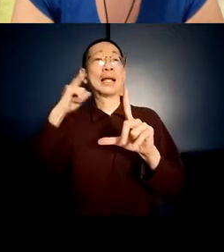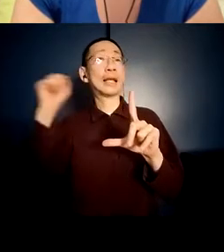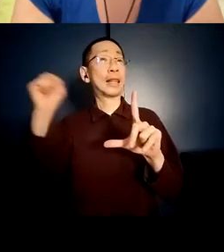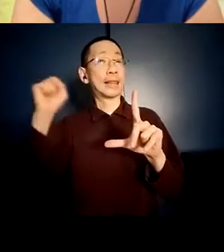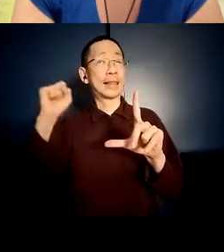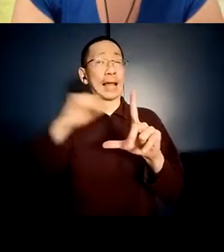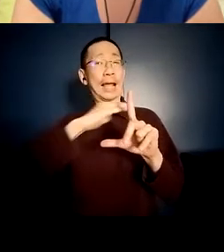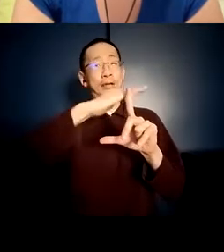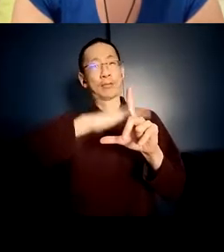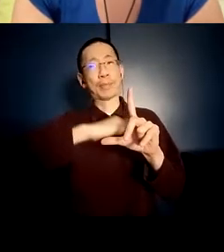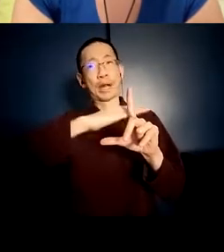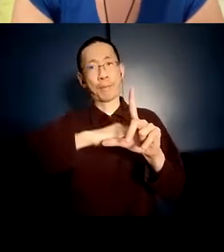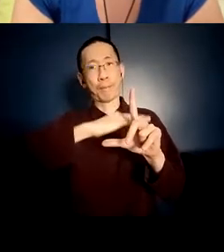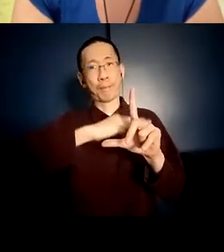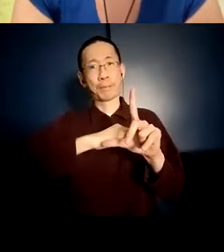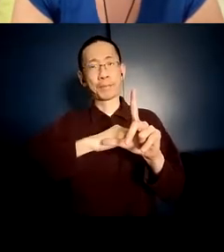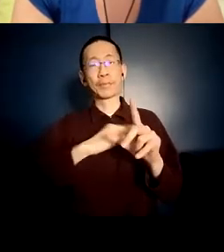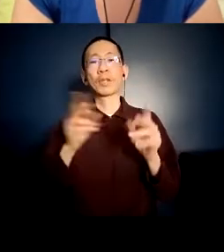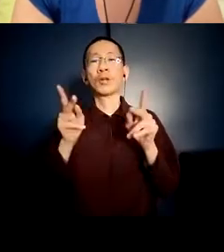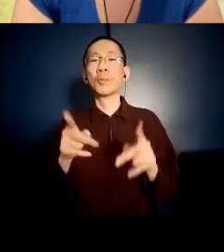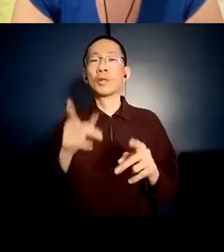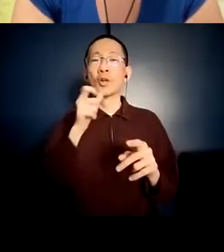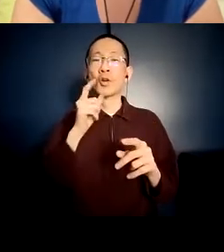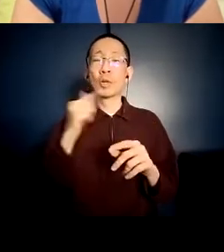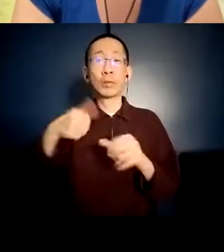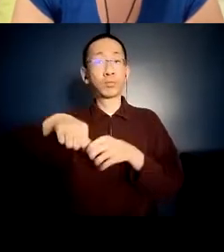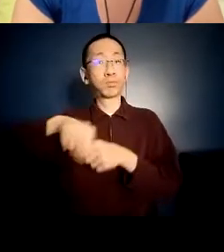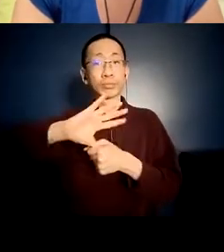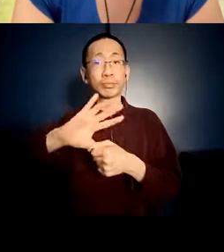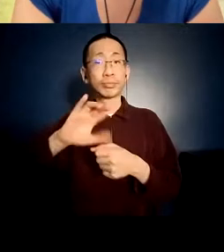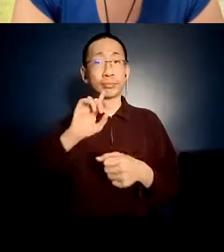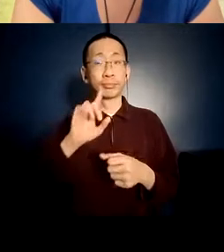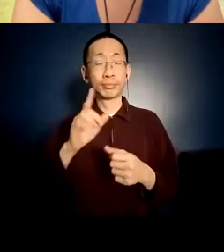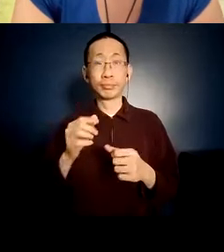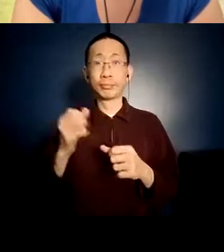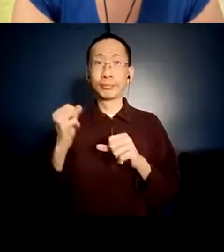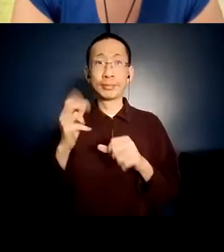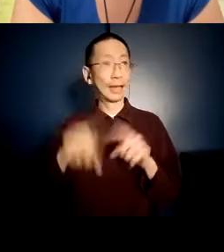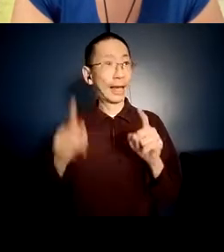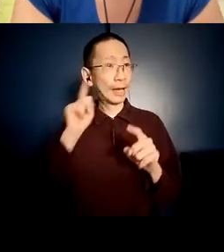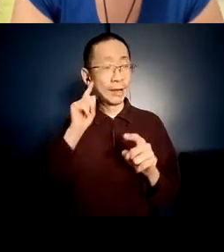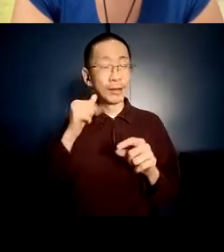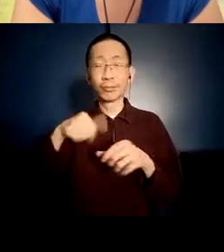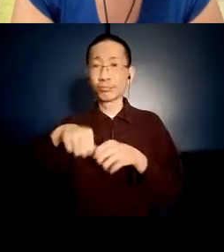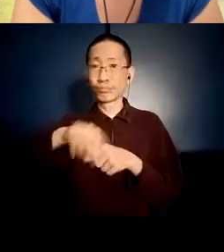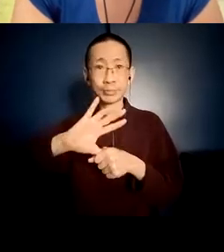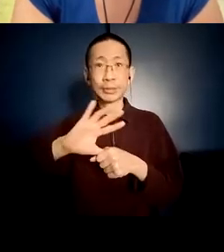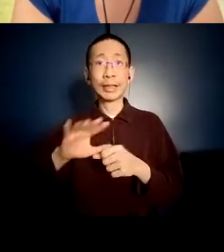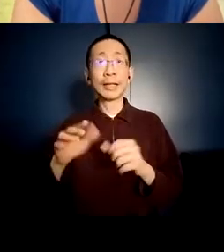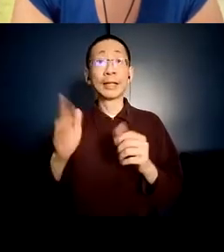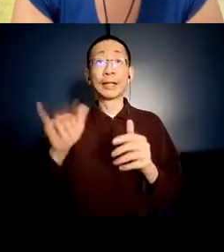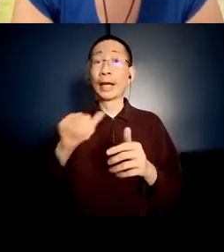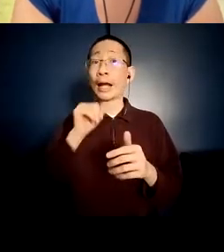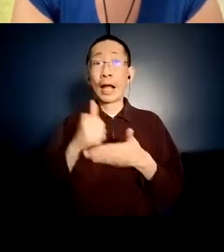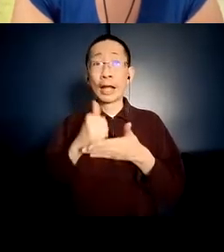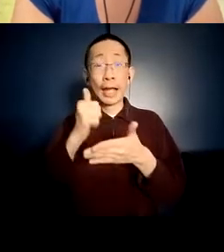sounds are at the bottom. So a person who is profoundly deaf, their unaided audiogram without any kinds of hearing